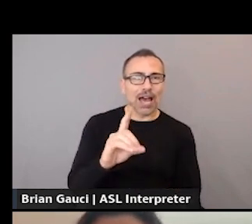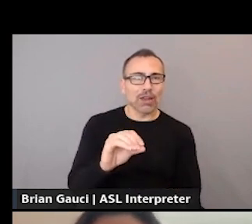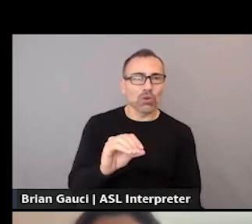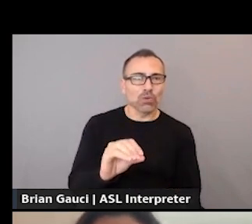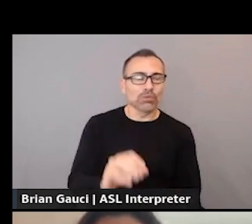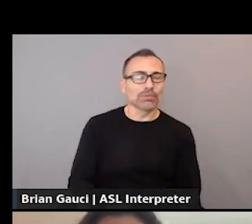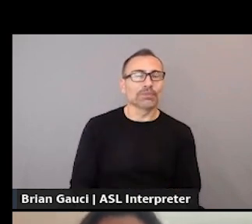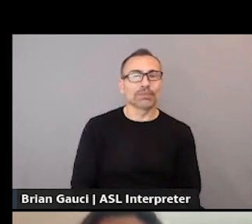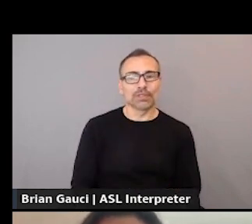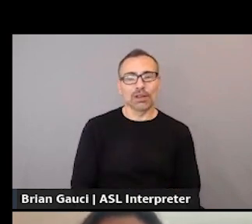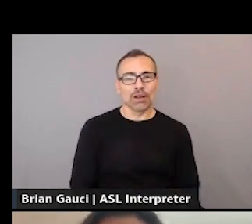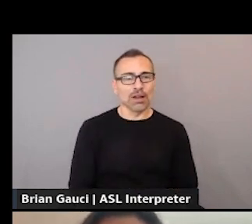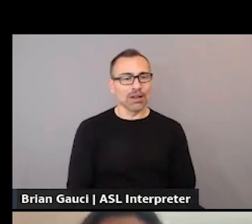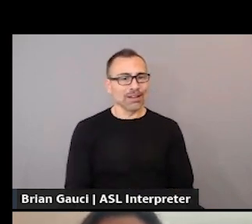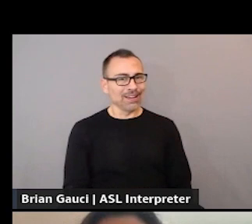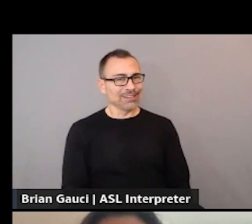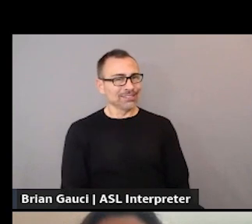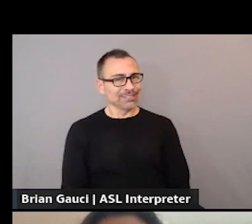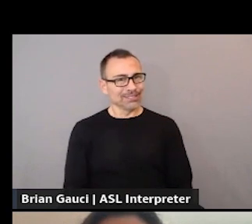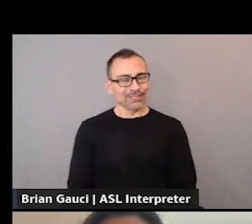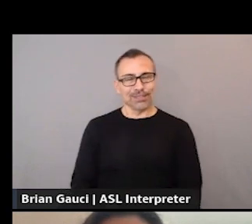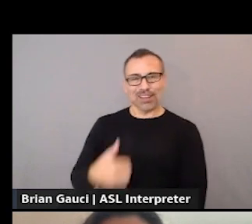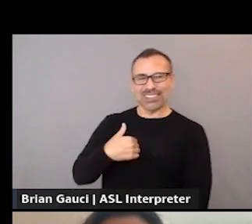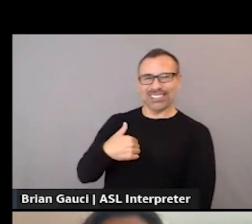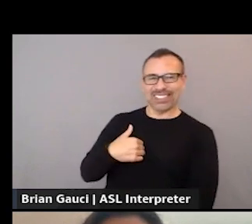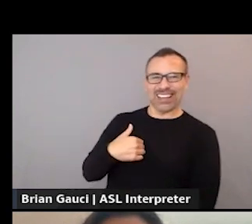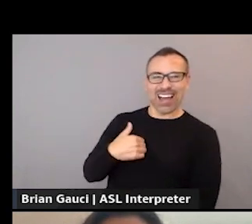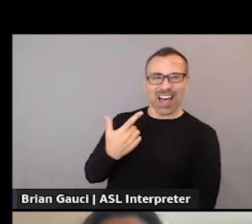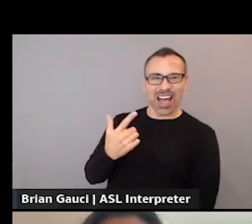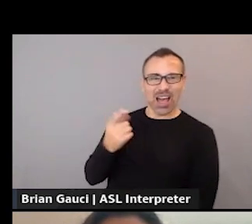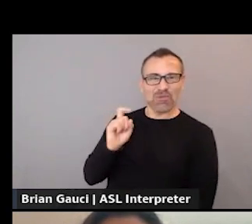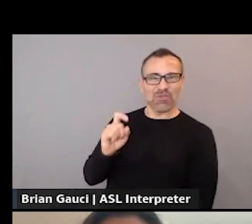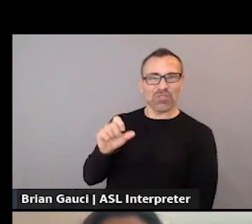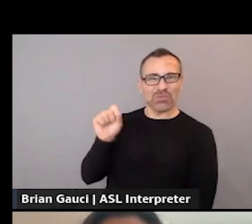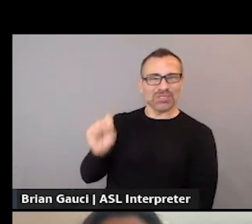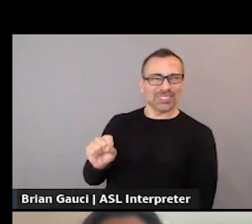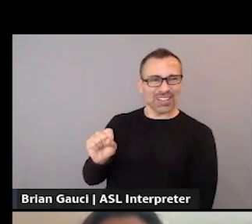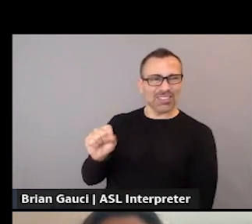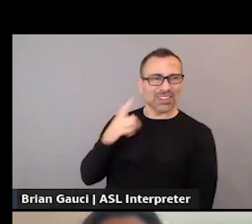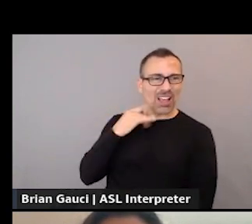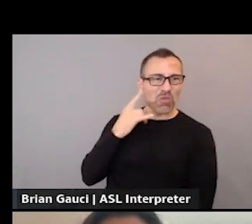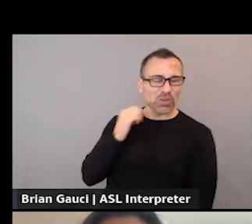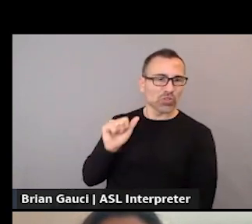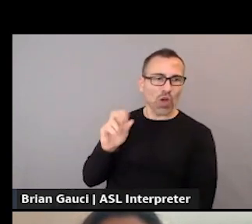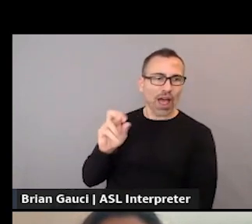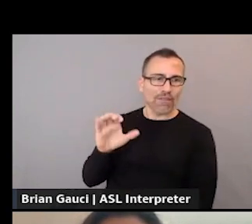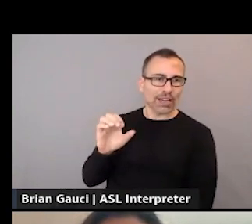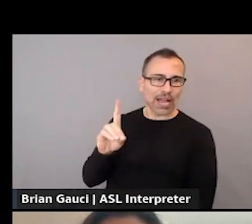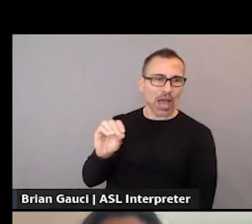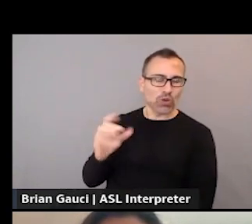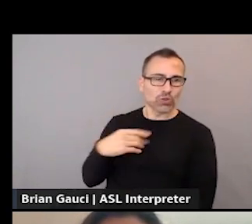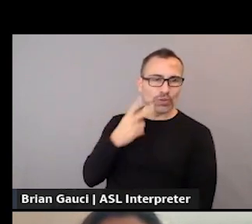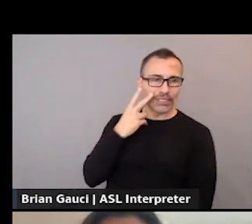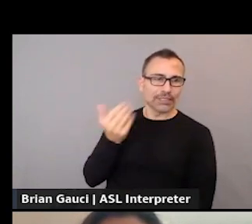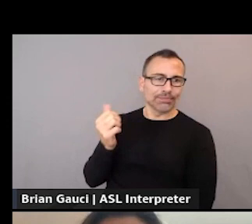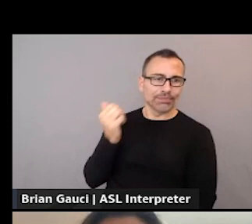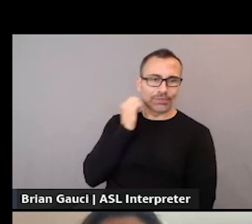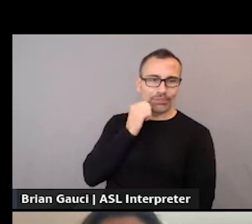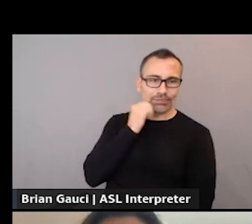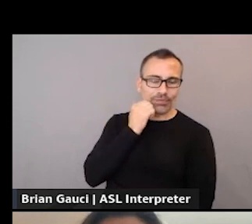Yeah, I didn't know that. I'm from Southern California, and avocados are like just a daily thing. But like to make my guacamole, I use like